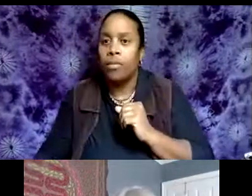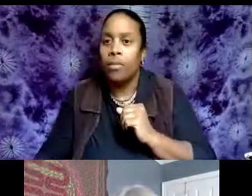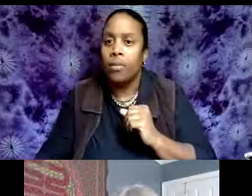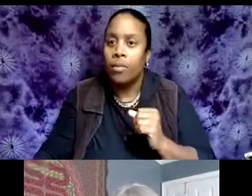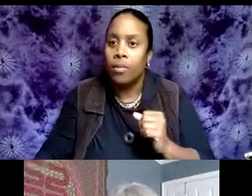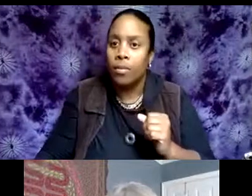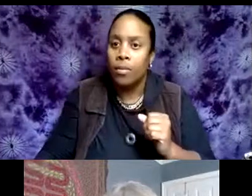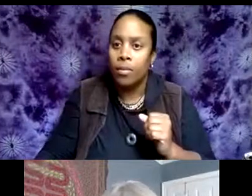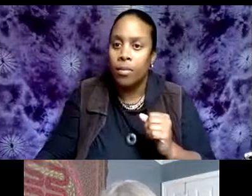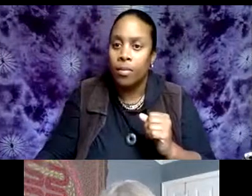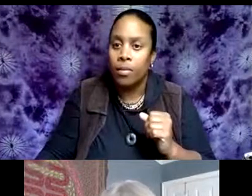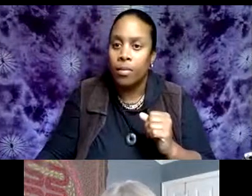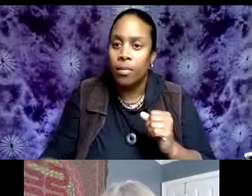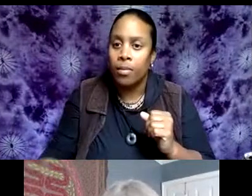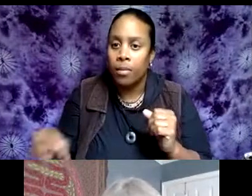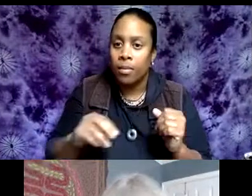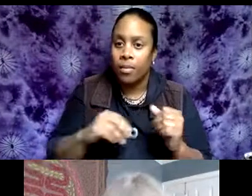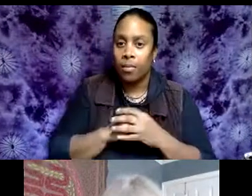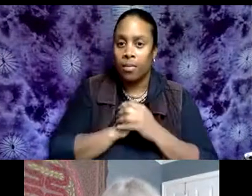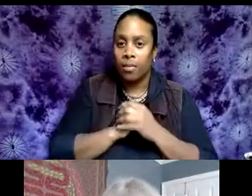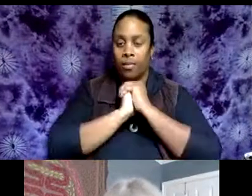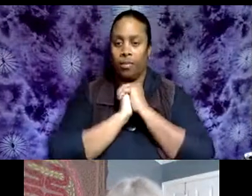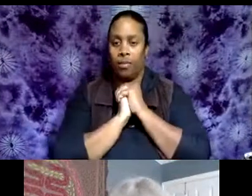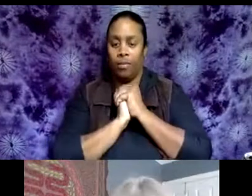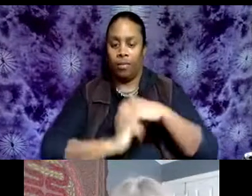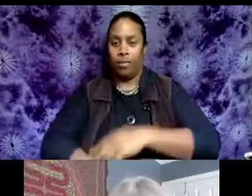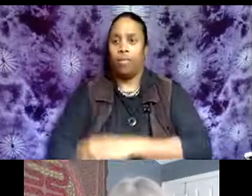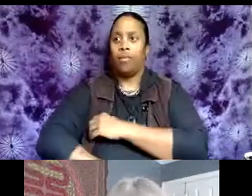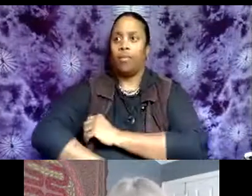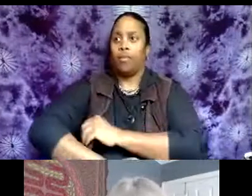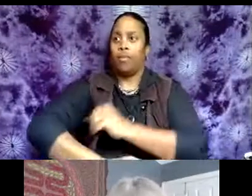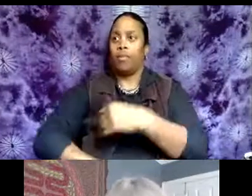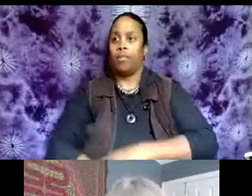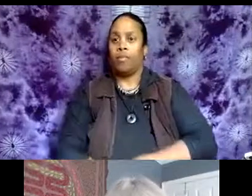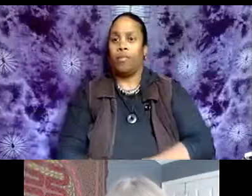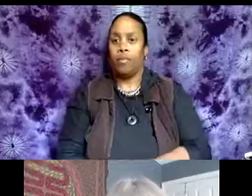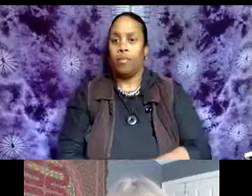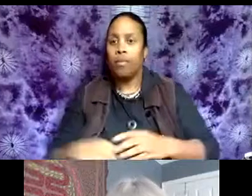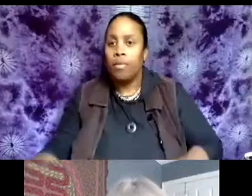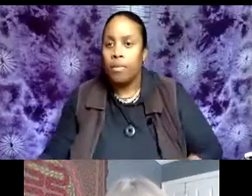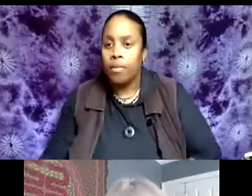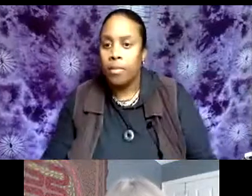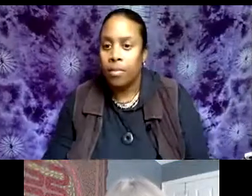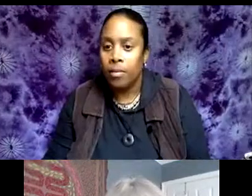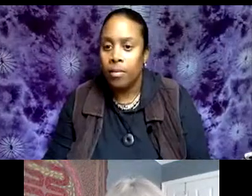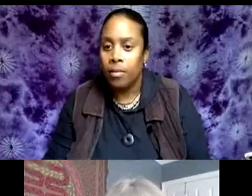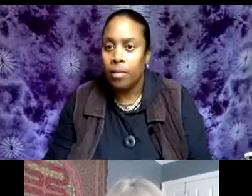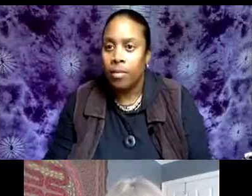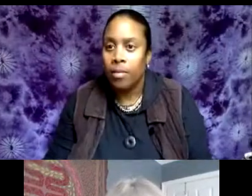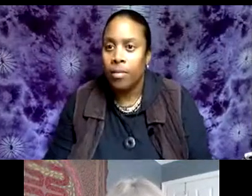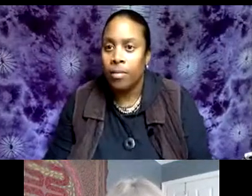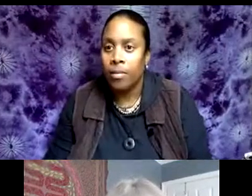Mel, are you all set? I am. Okay, great. Yeah. Are you ready? Mm-hmm.